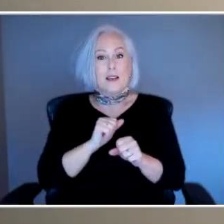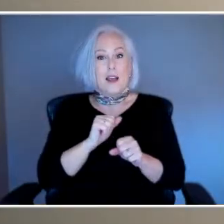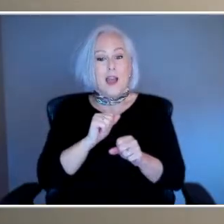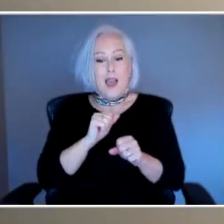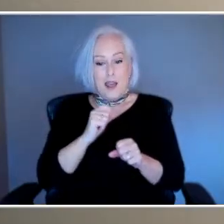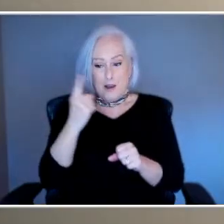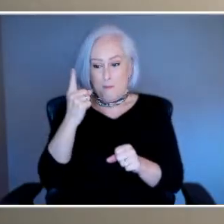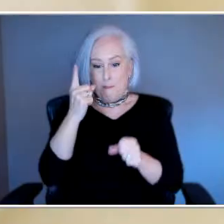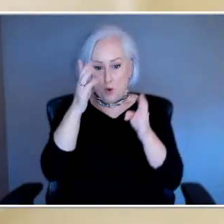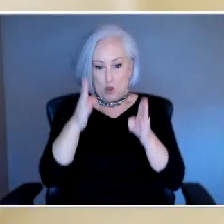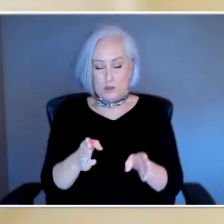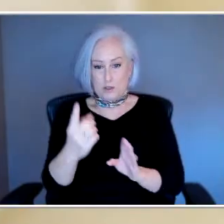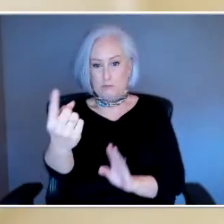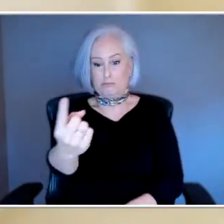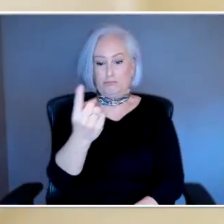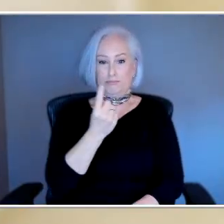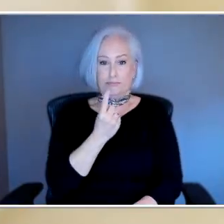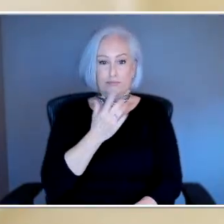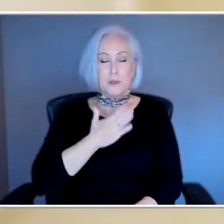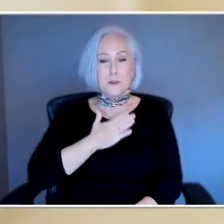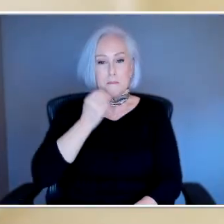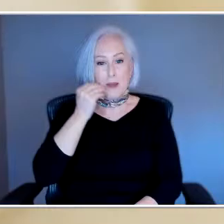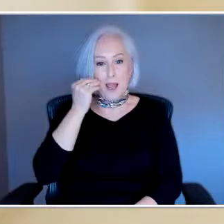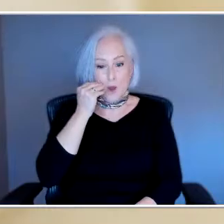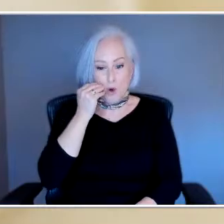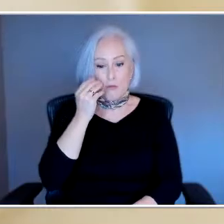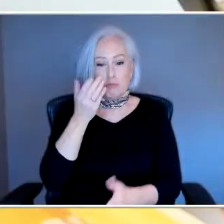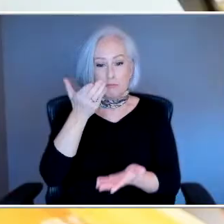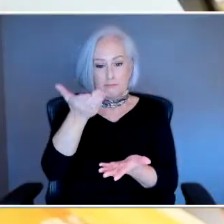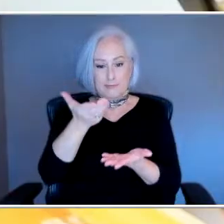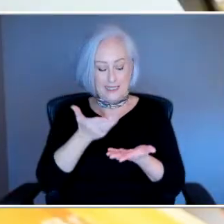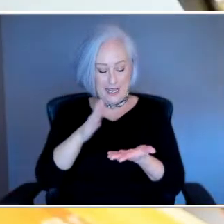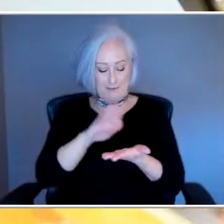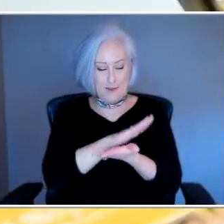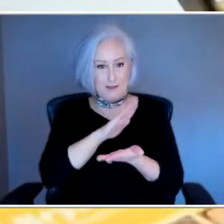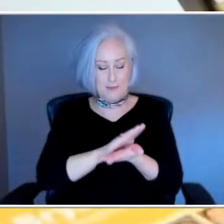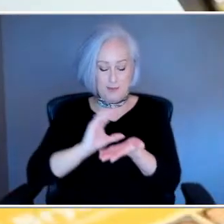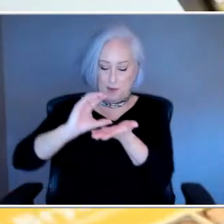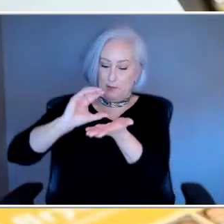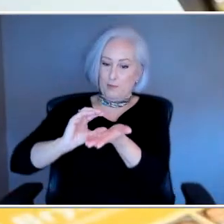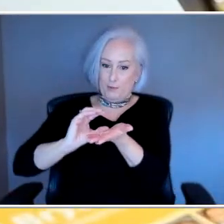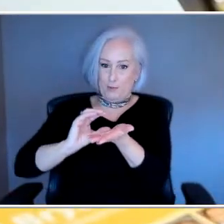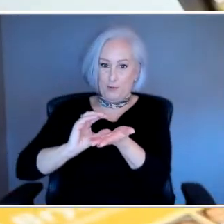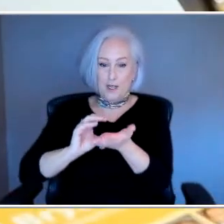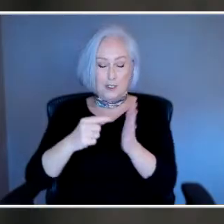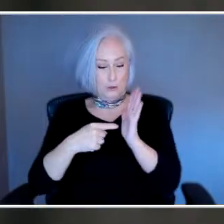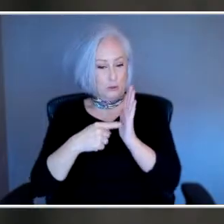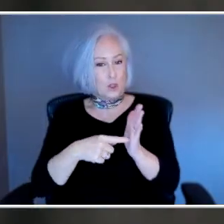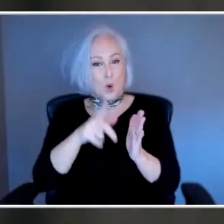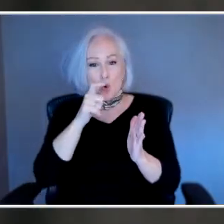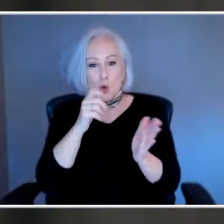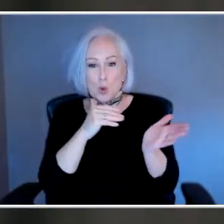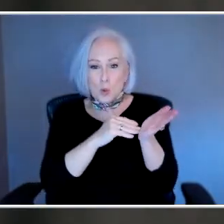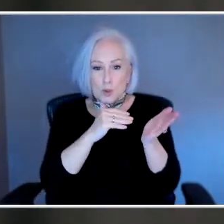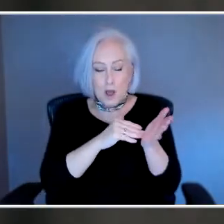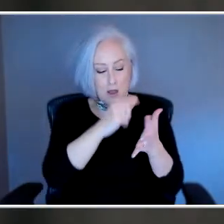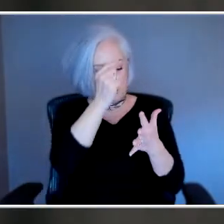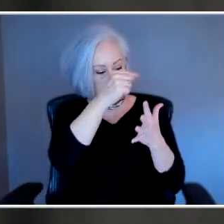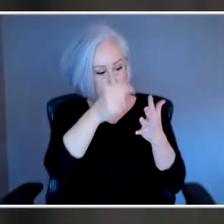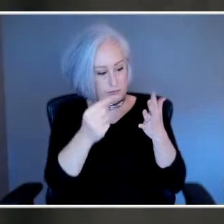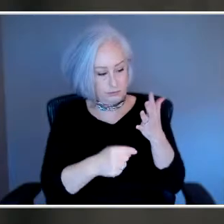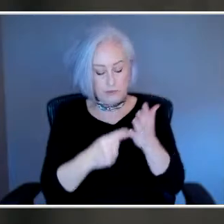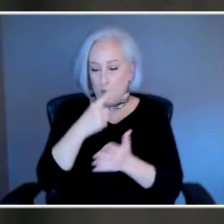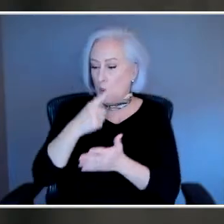a personalized packet from KU outlining who my doctors were and what to expect. And it was just